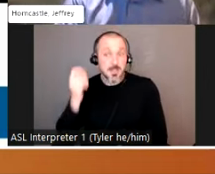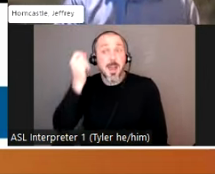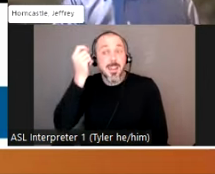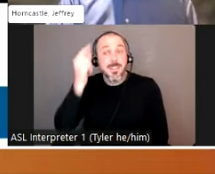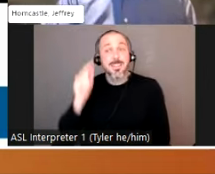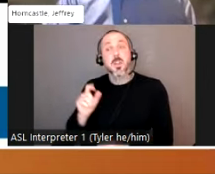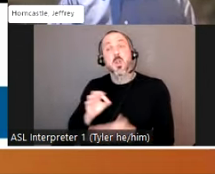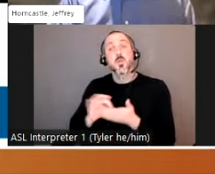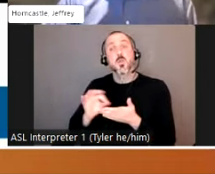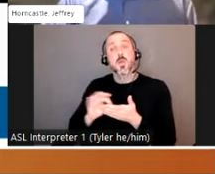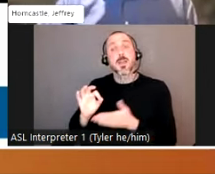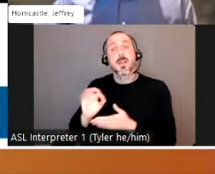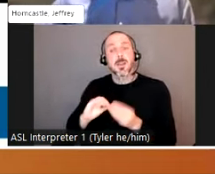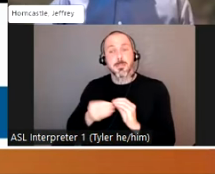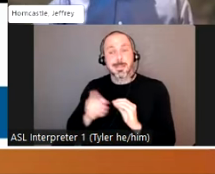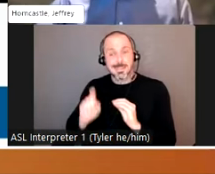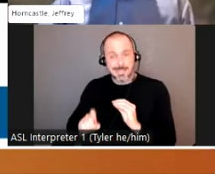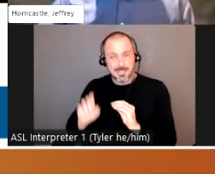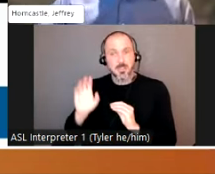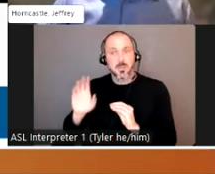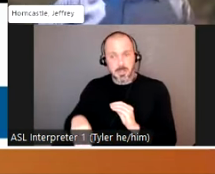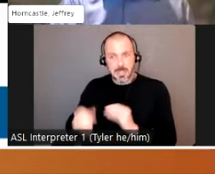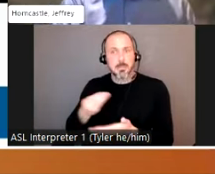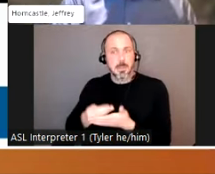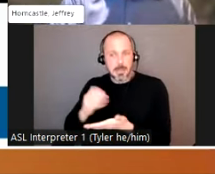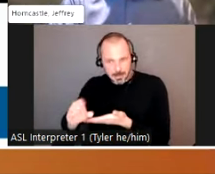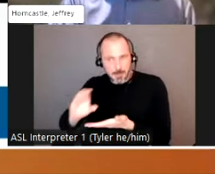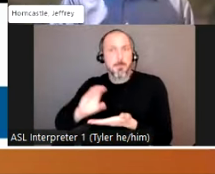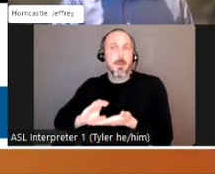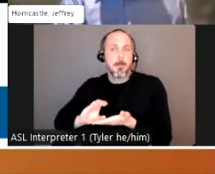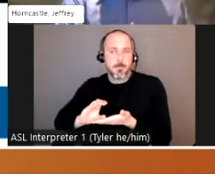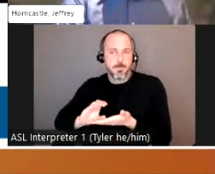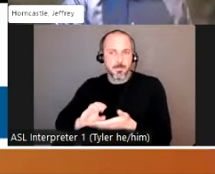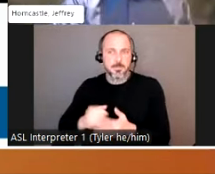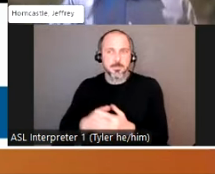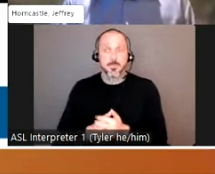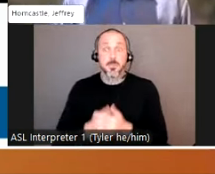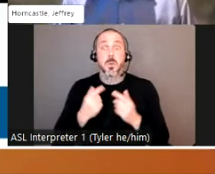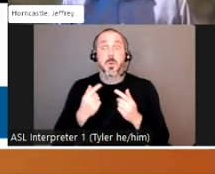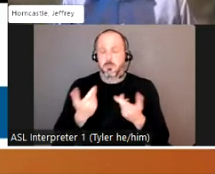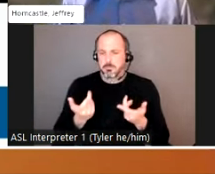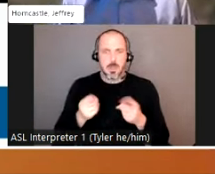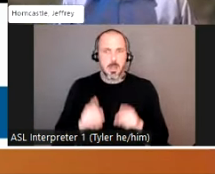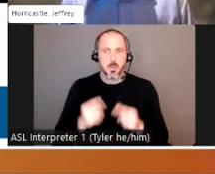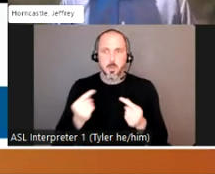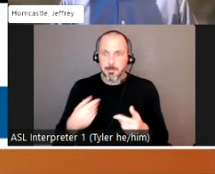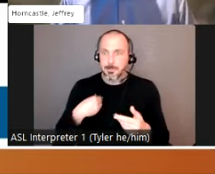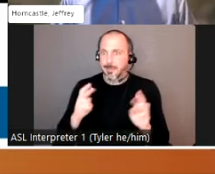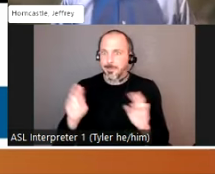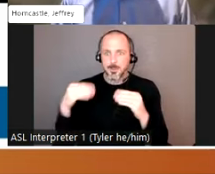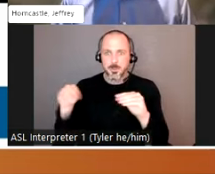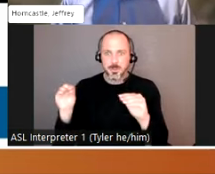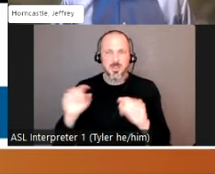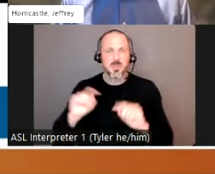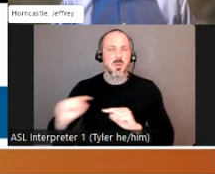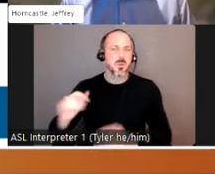funds. So naturally, the victim goes to Canada Post, ships the item, returns to their home, puts the tracking number in, and at